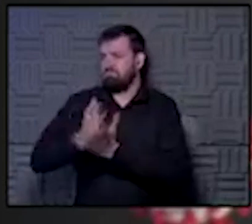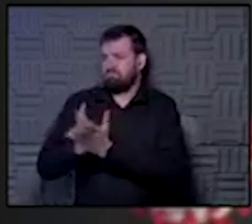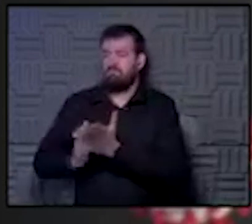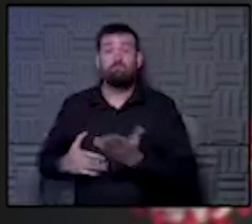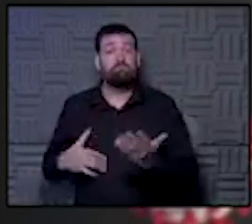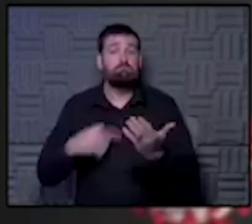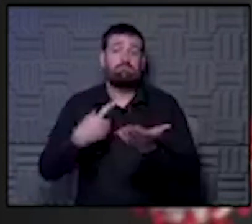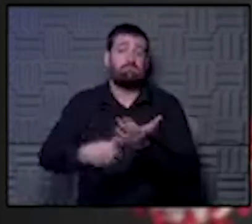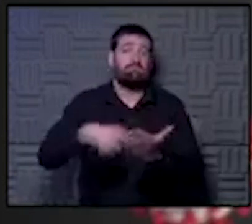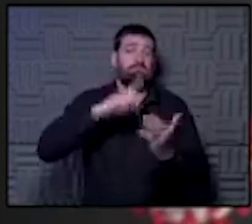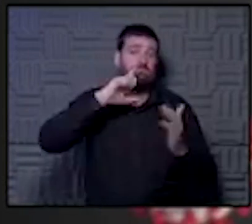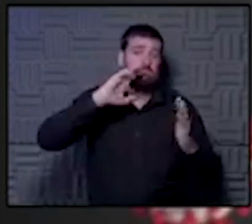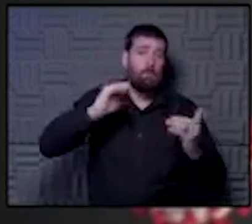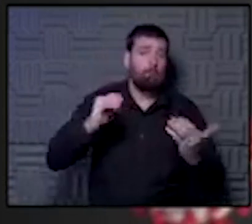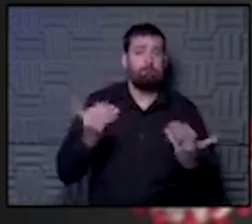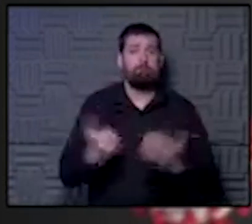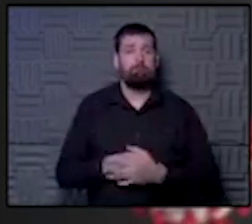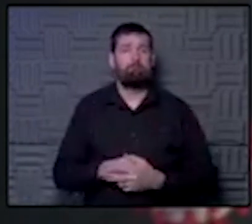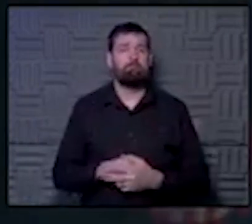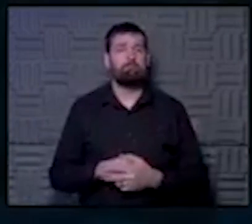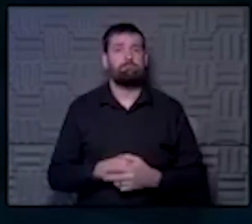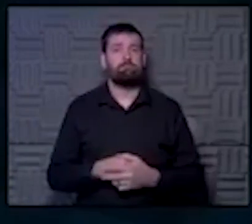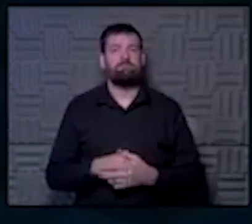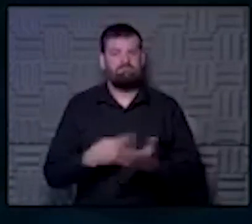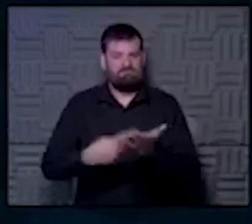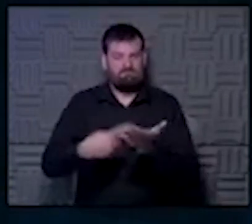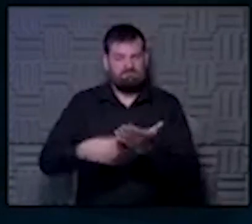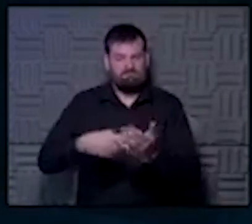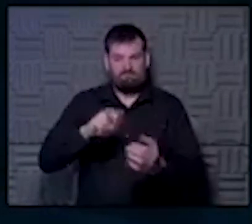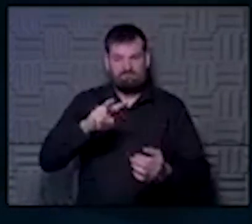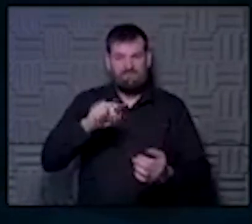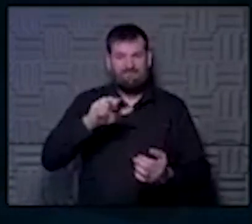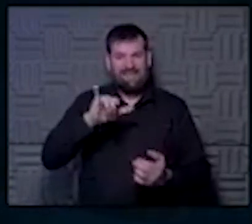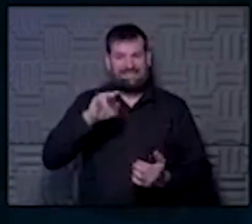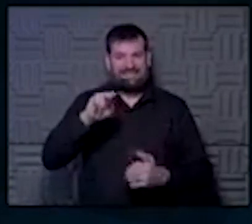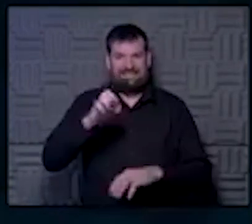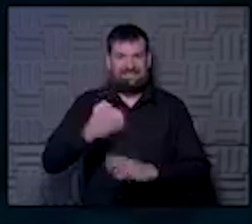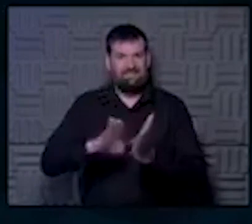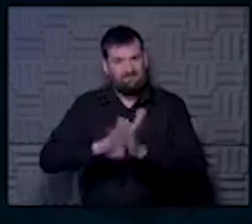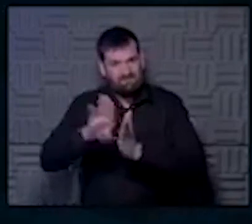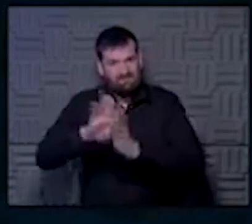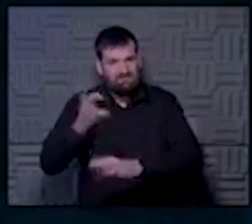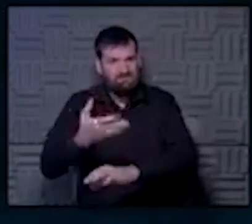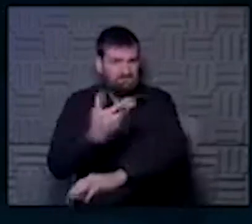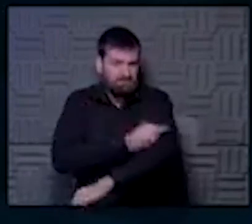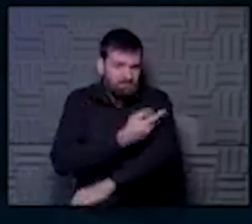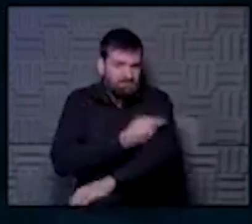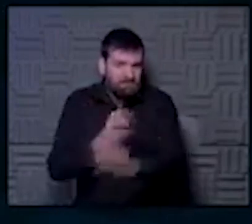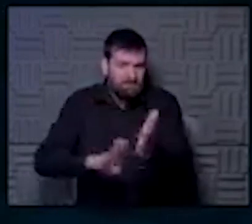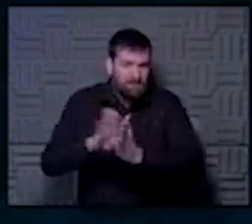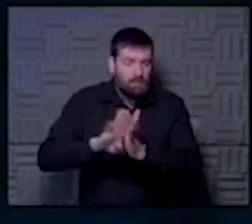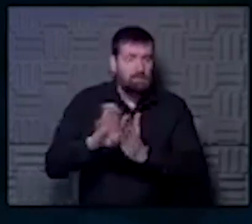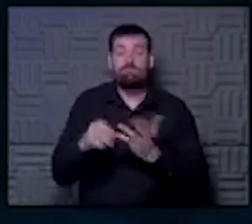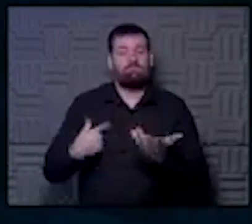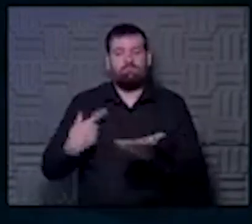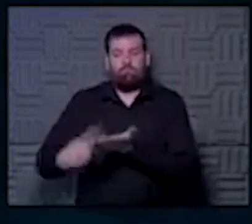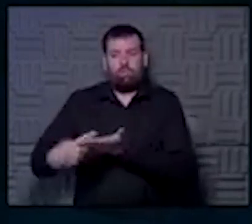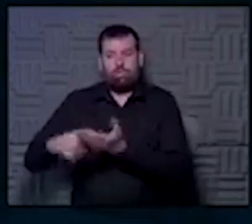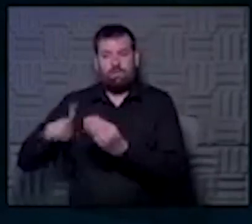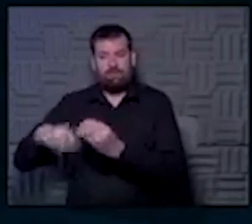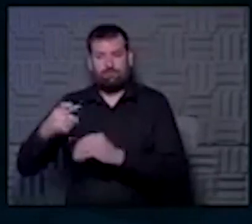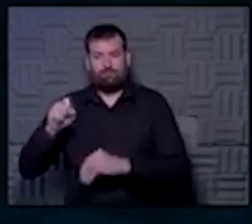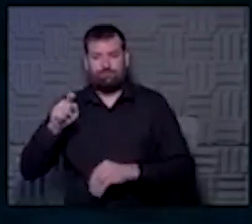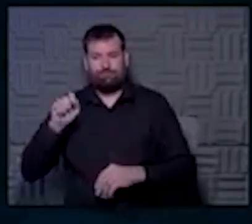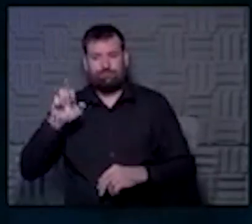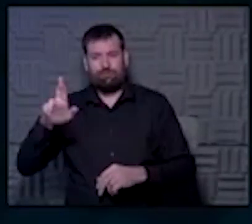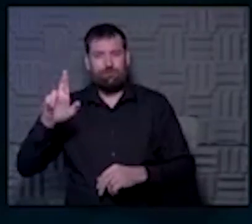hope. Let's first of all just talk about how fast vaccines are being developed. I talk a lot about Star Trek because